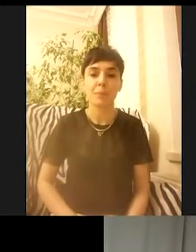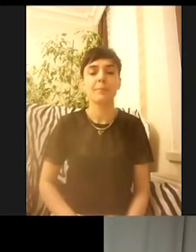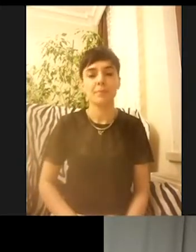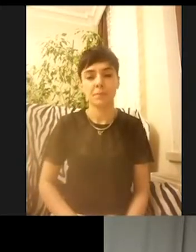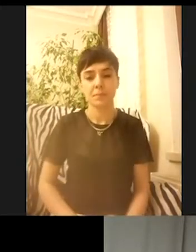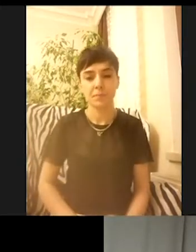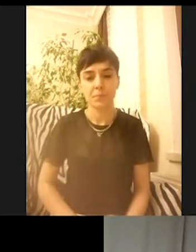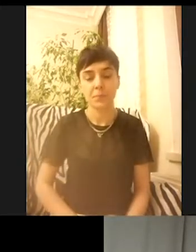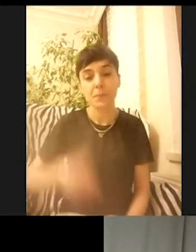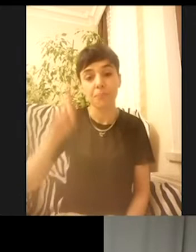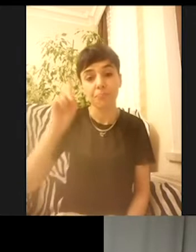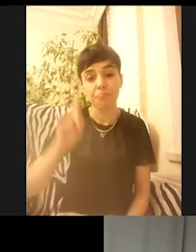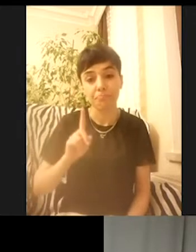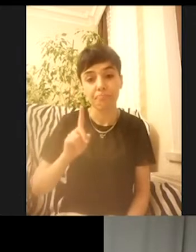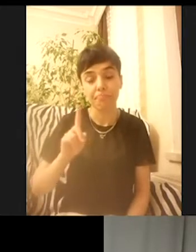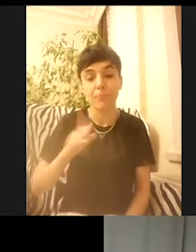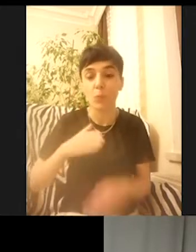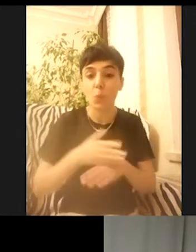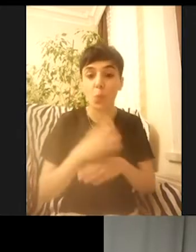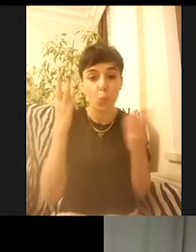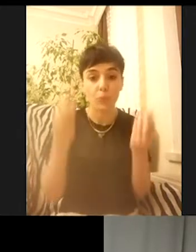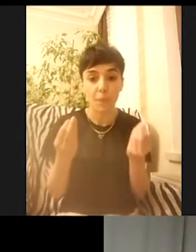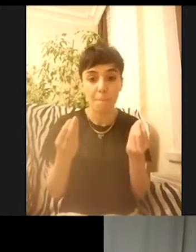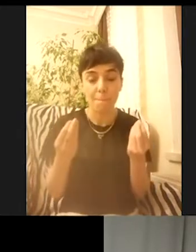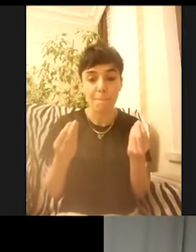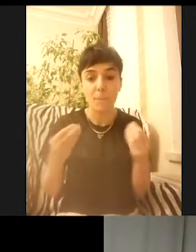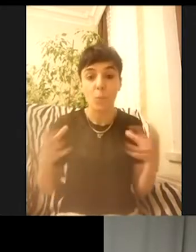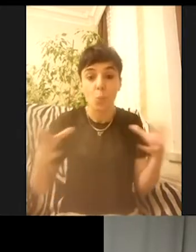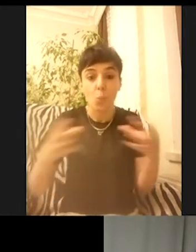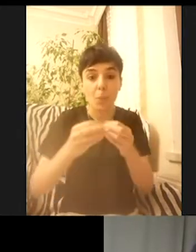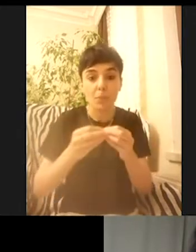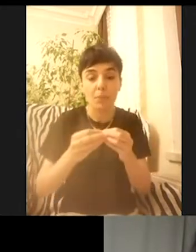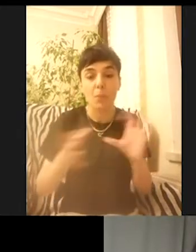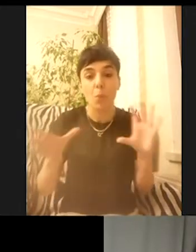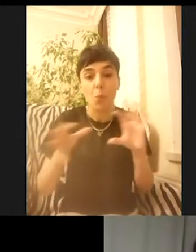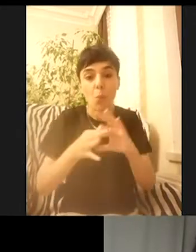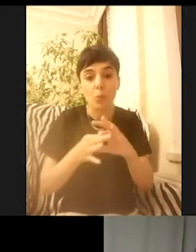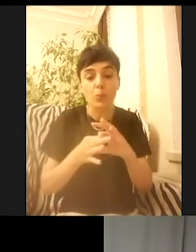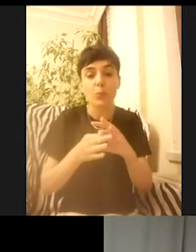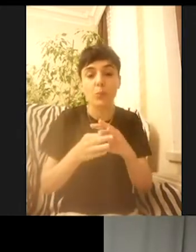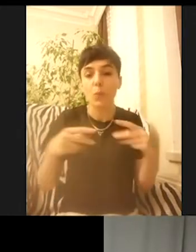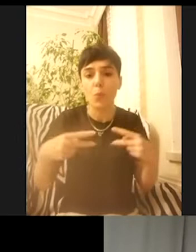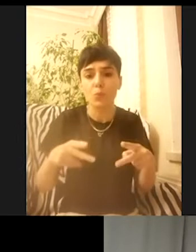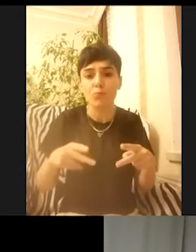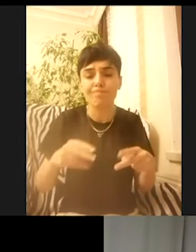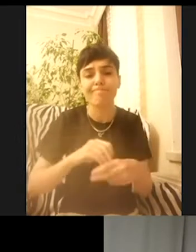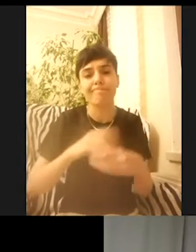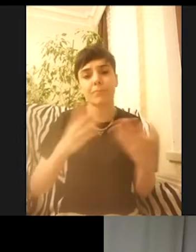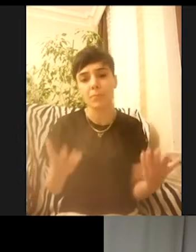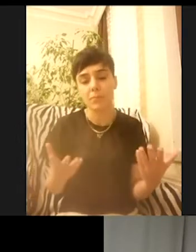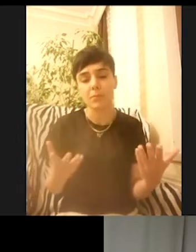LGBTI+ students in Turkey does not exist in practice, contrary to what is written on the law documents.